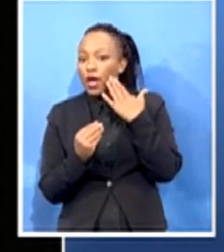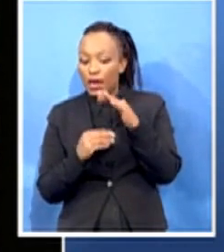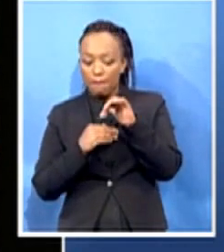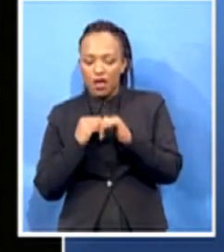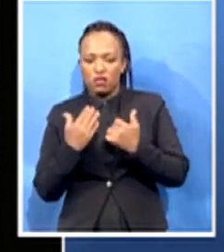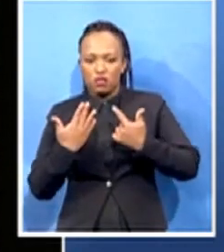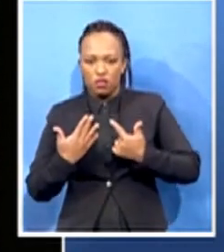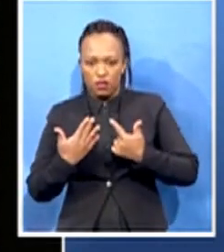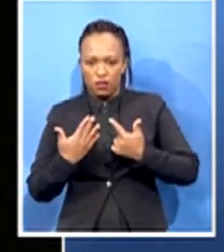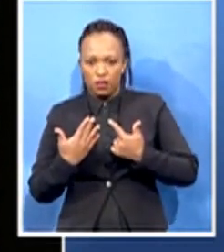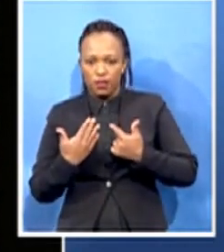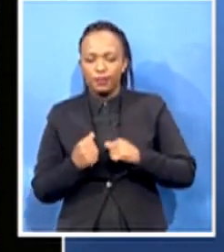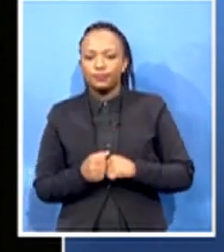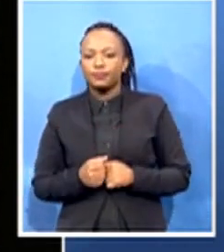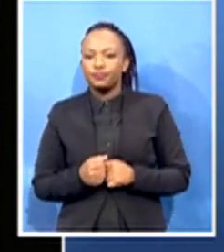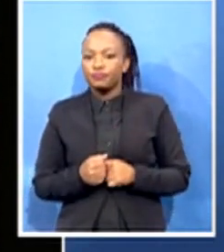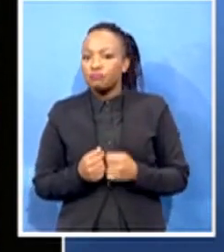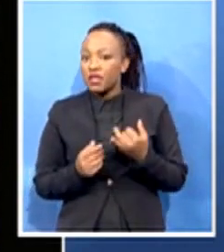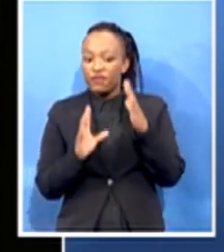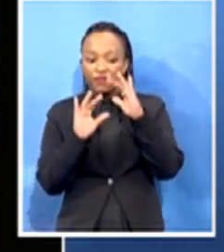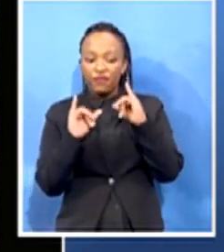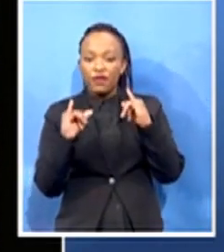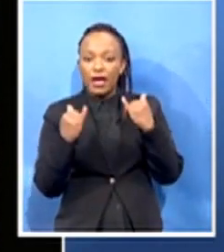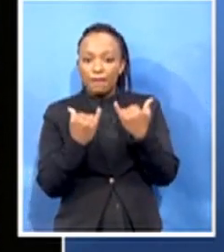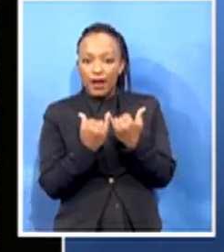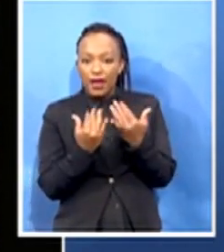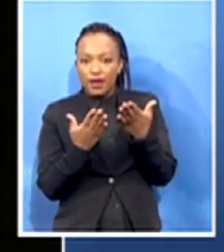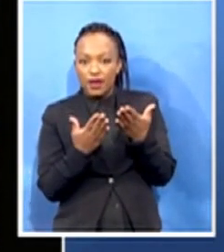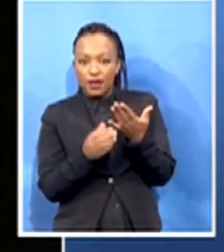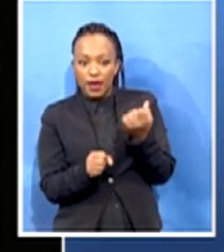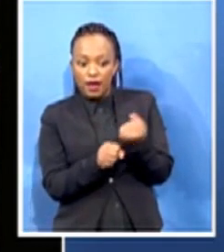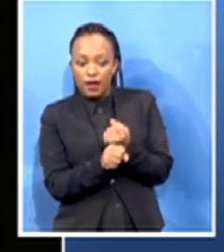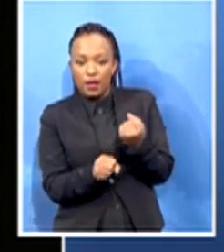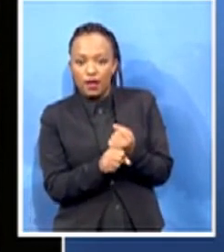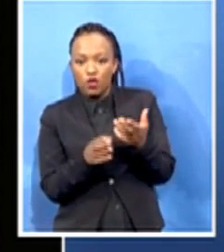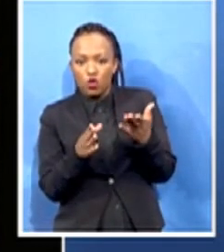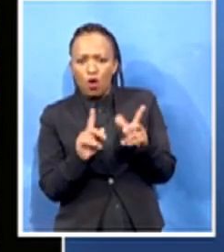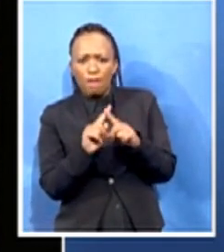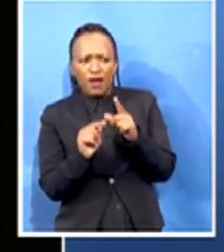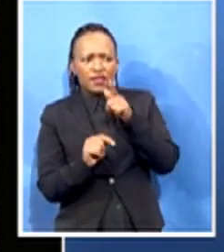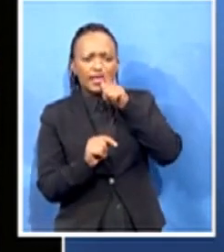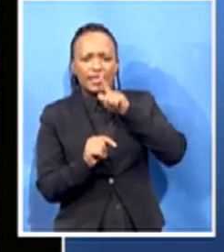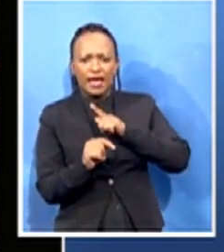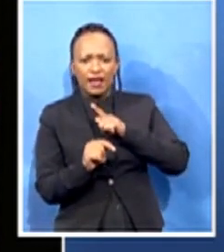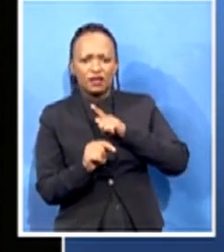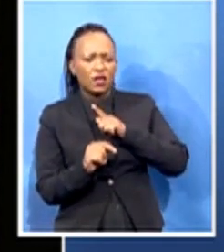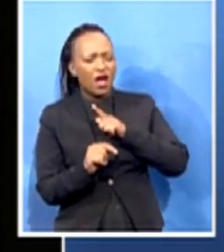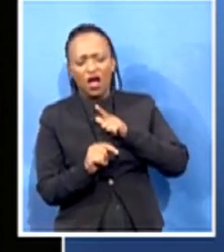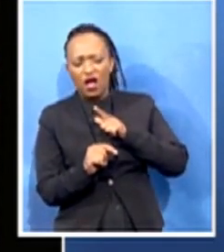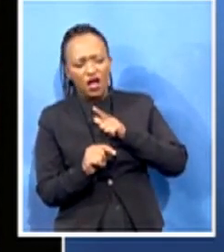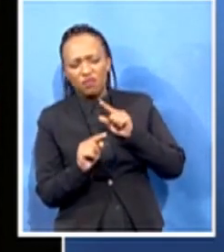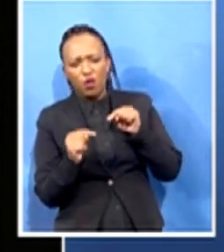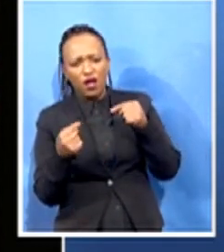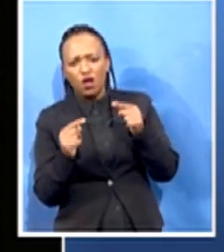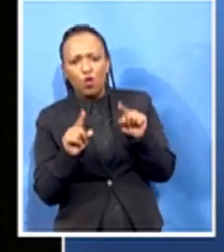companies operate as such and they tell you that we can't give members even an increase,